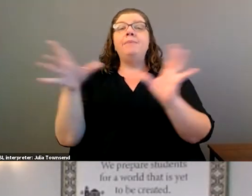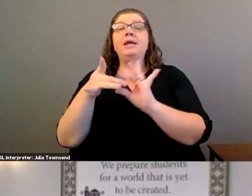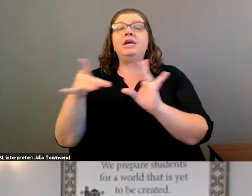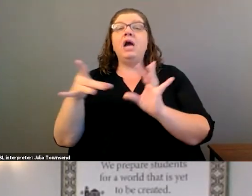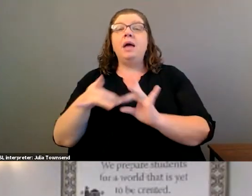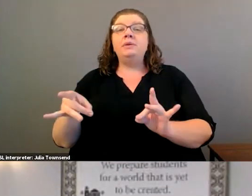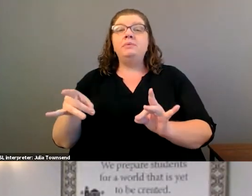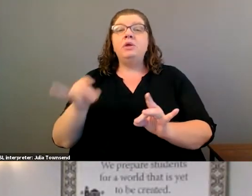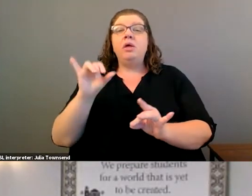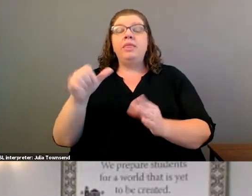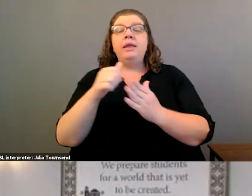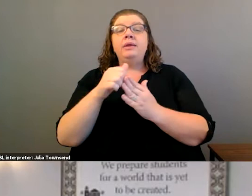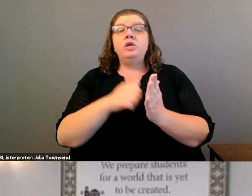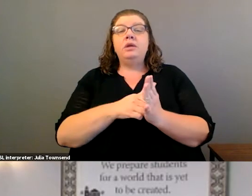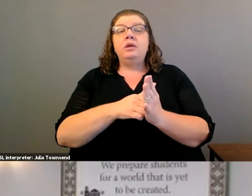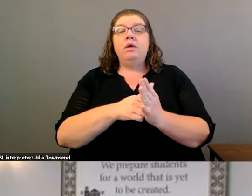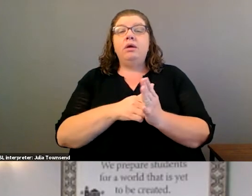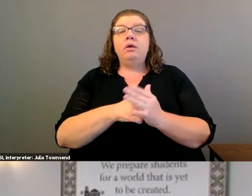consent agenda?